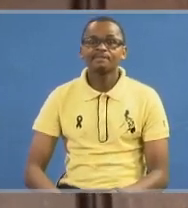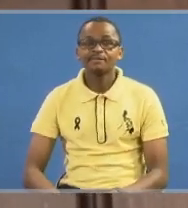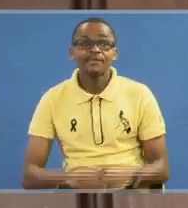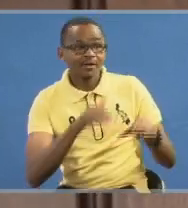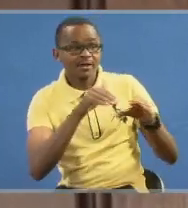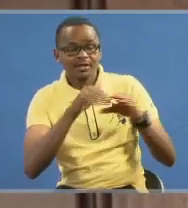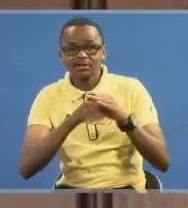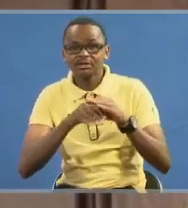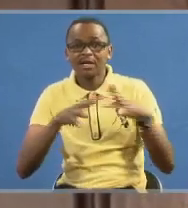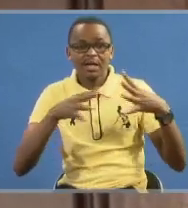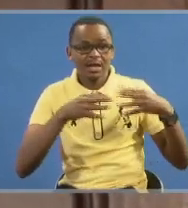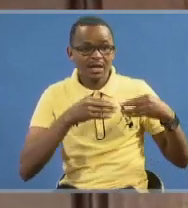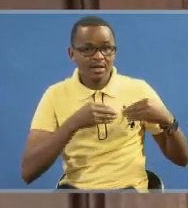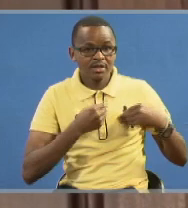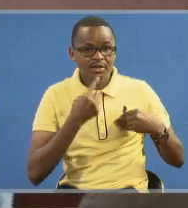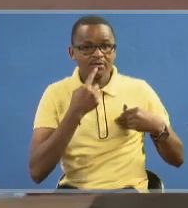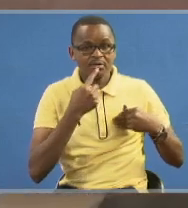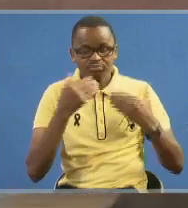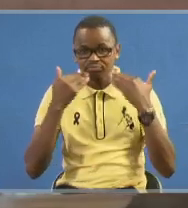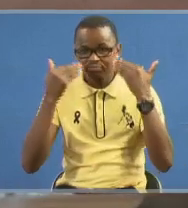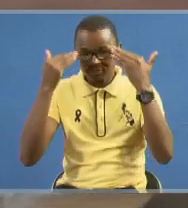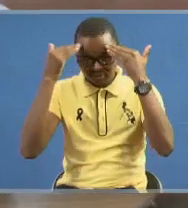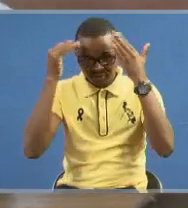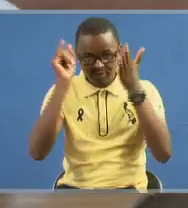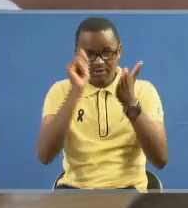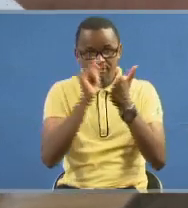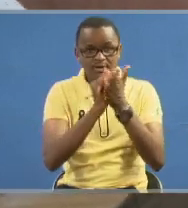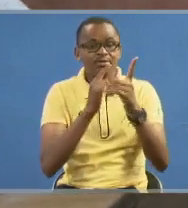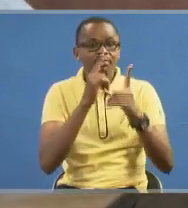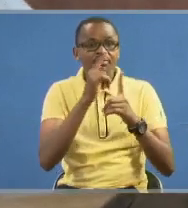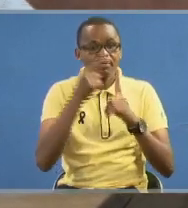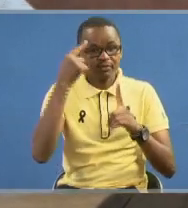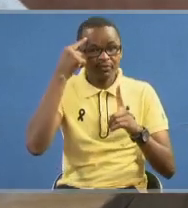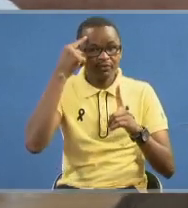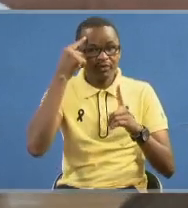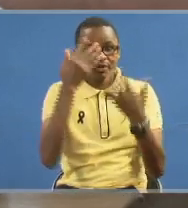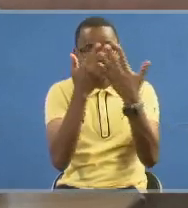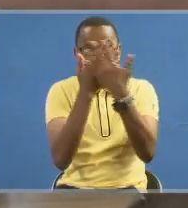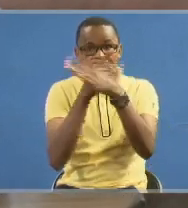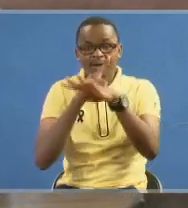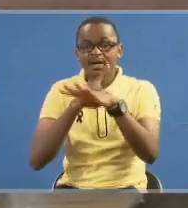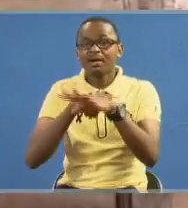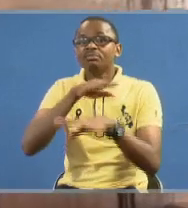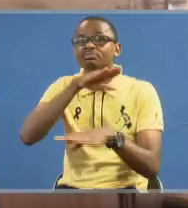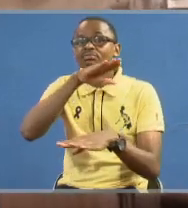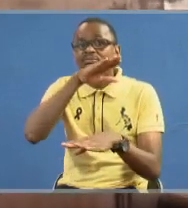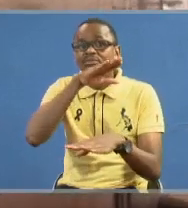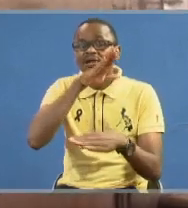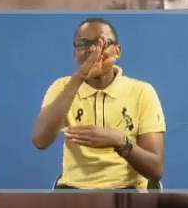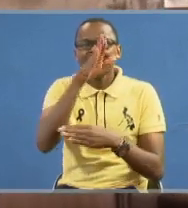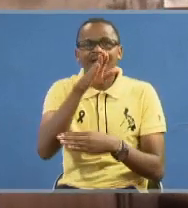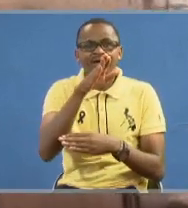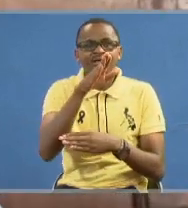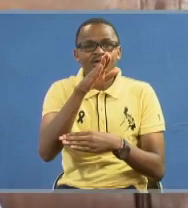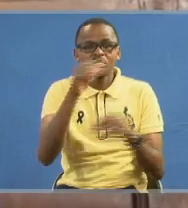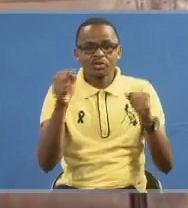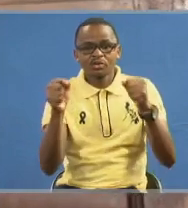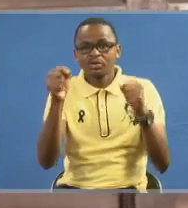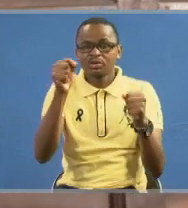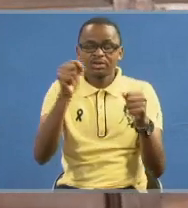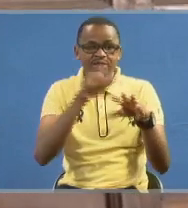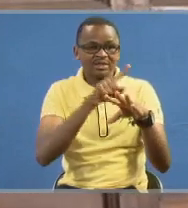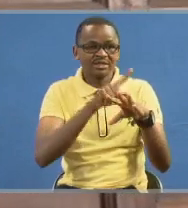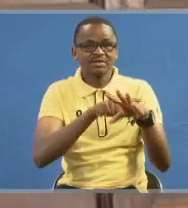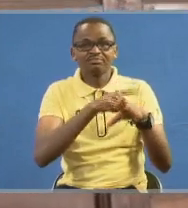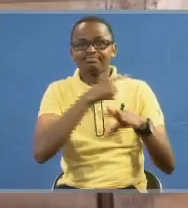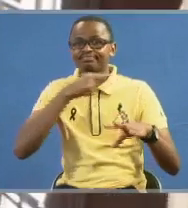In his confession, Mwagange told the court that he was picked on the fateful night the priest died and directed to a car where the priest was